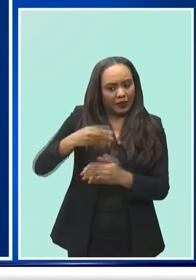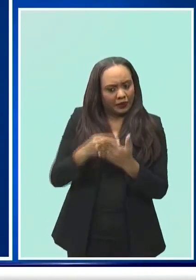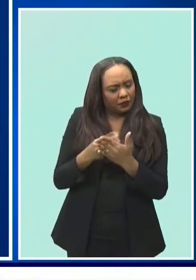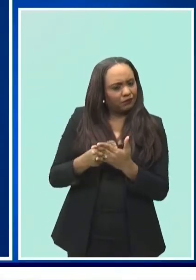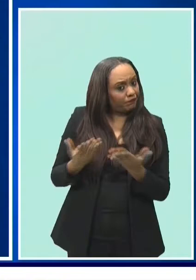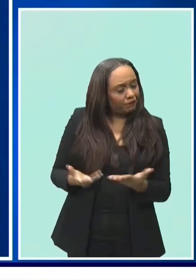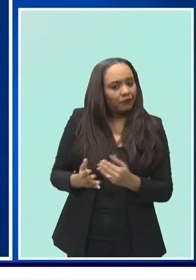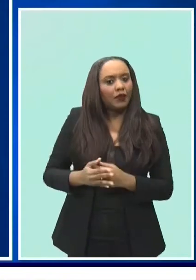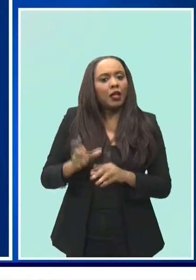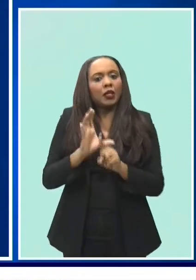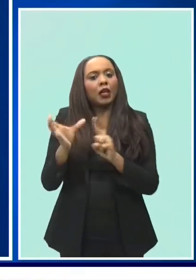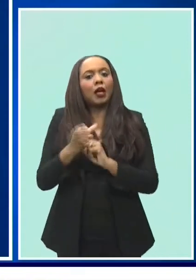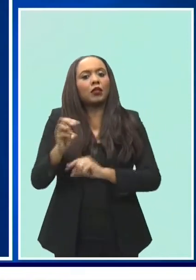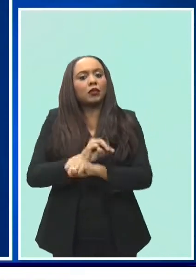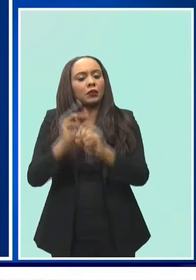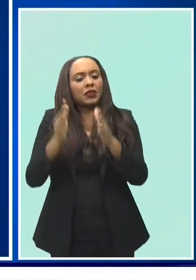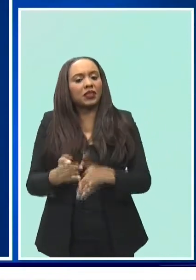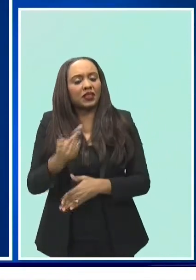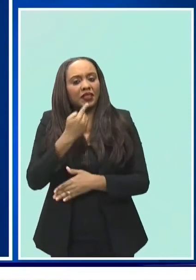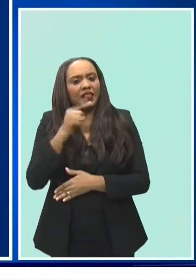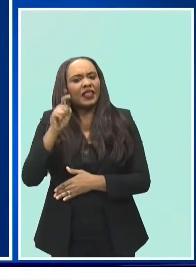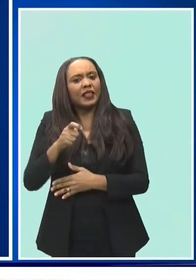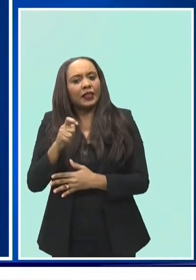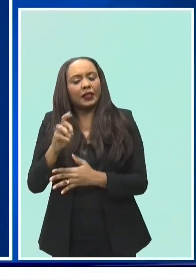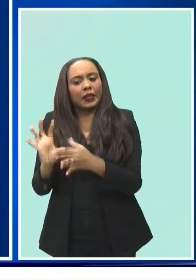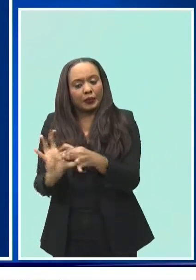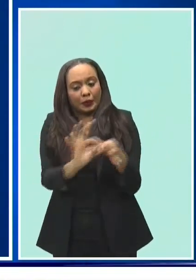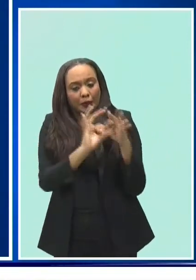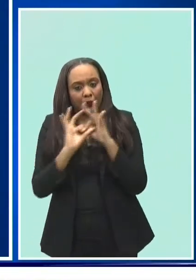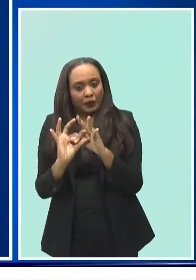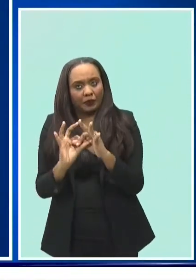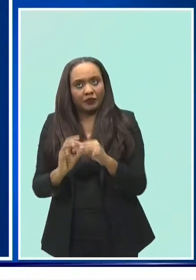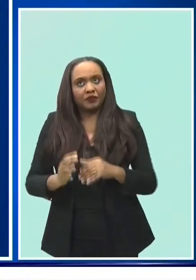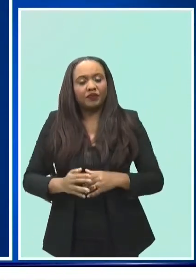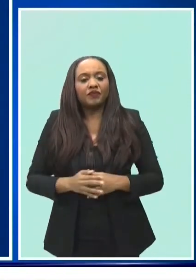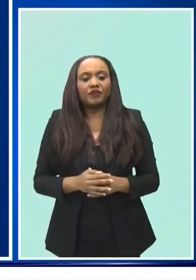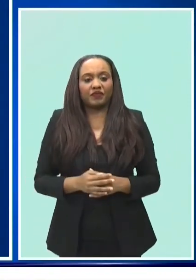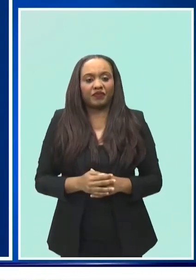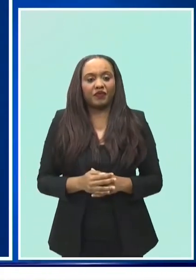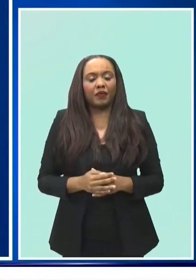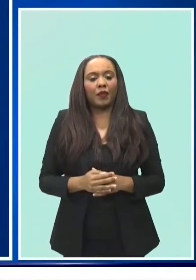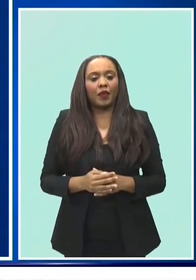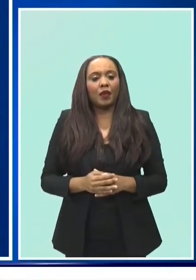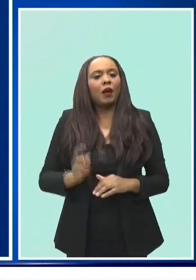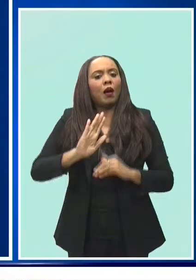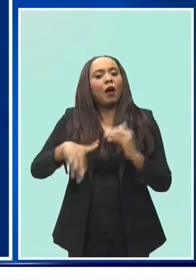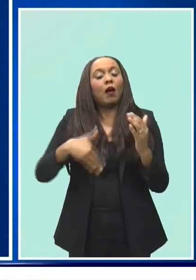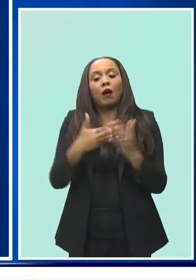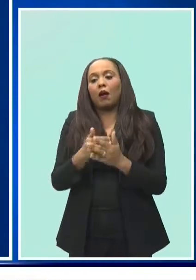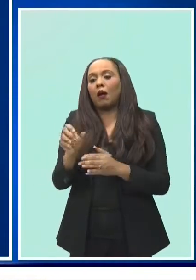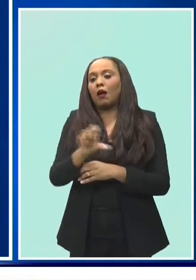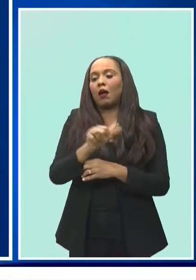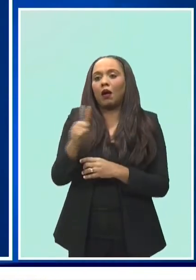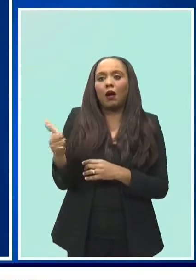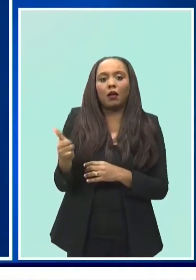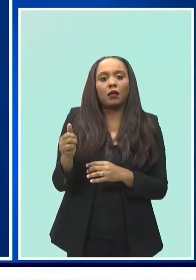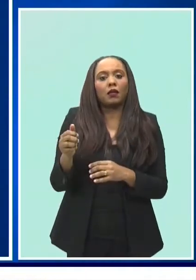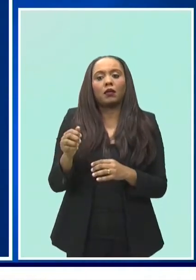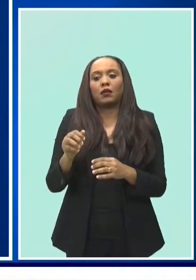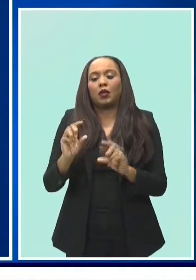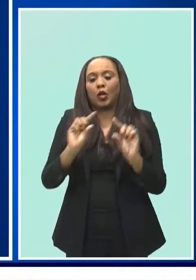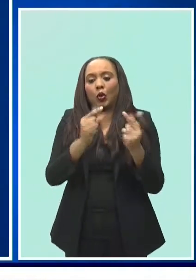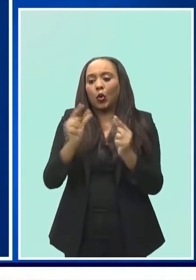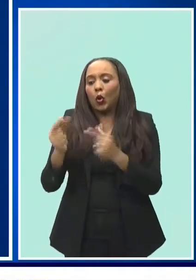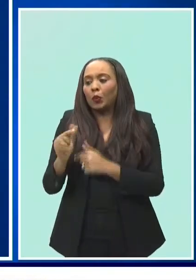Culture Minister John King thinks they need to unite. Every other sector, believe you me, if it is